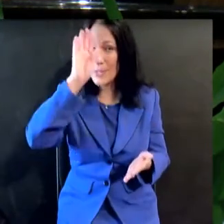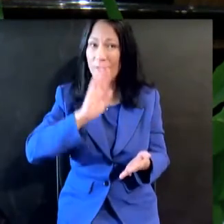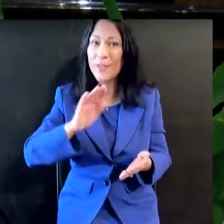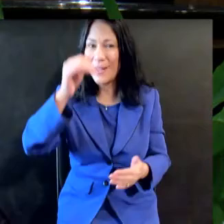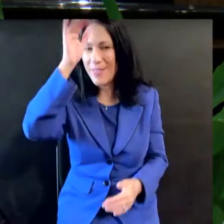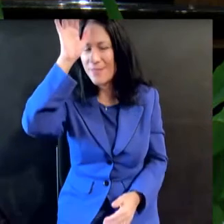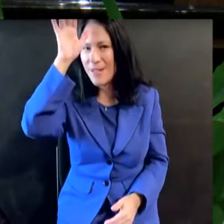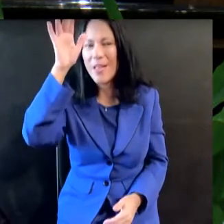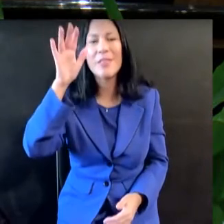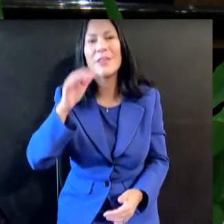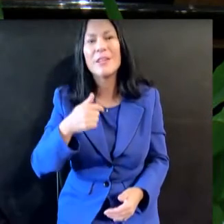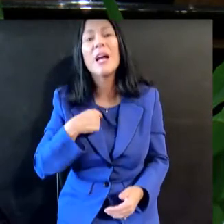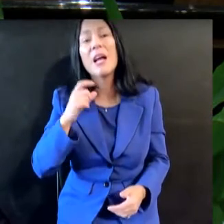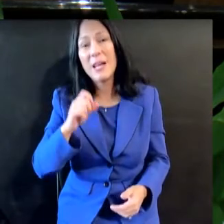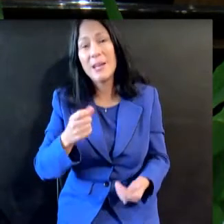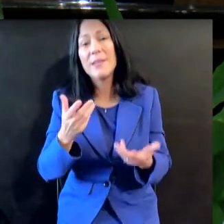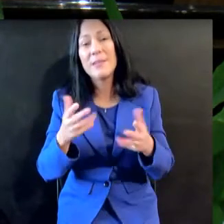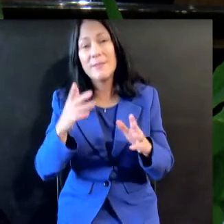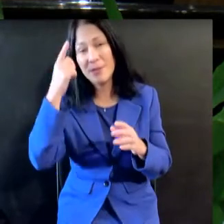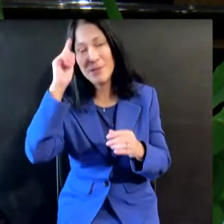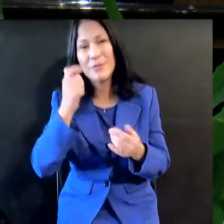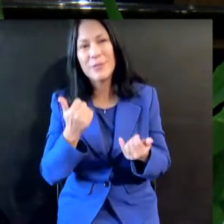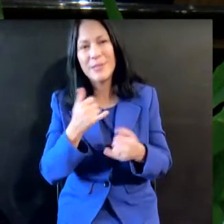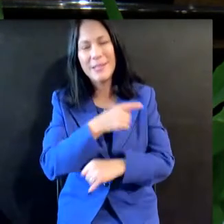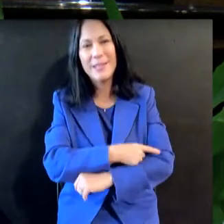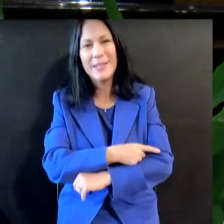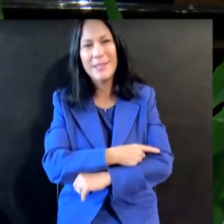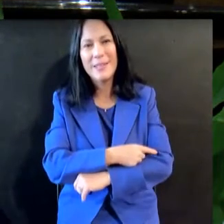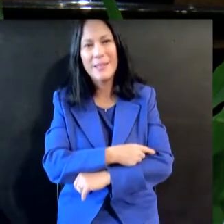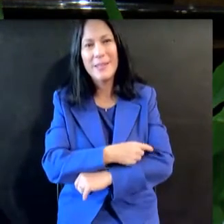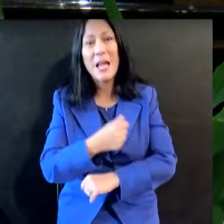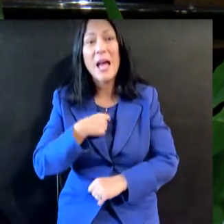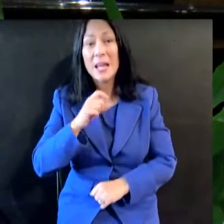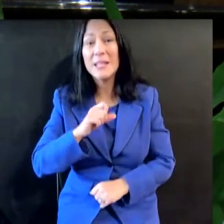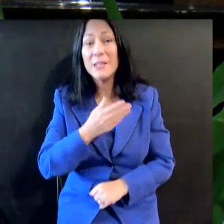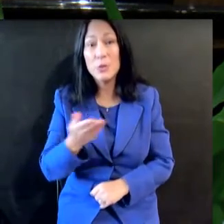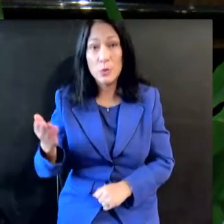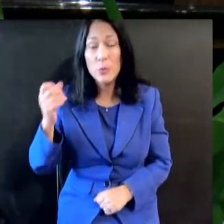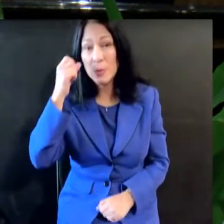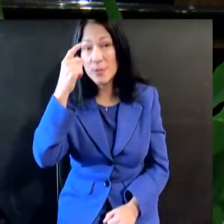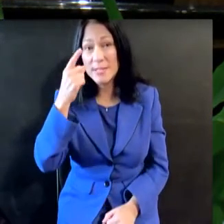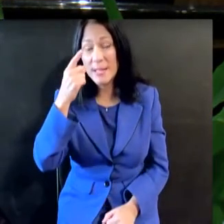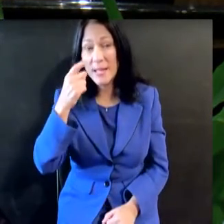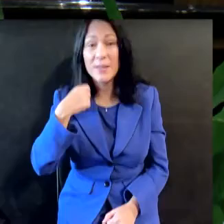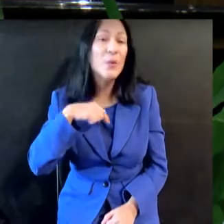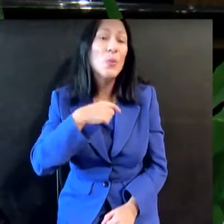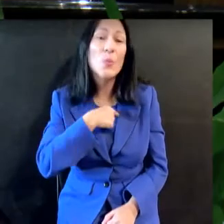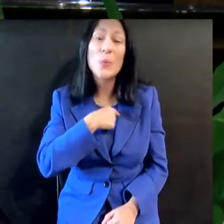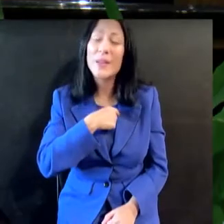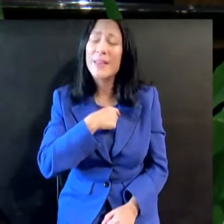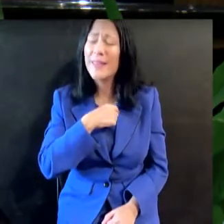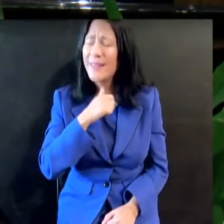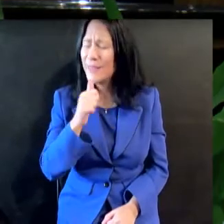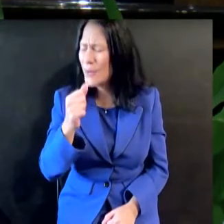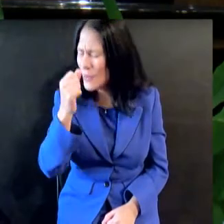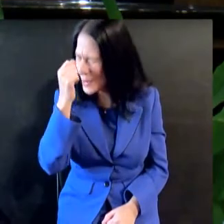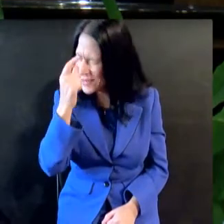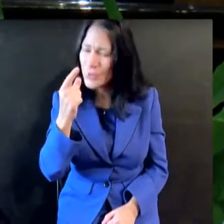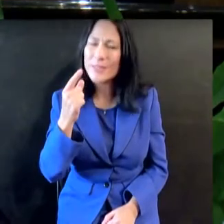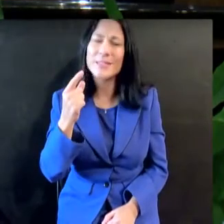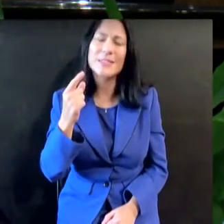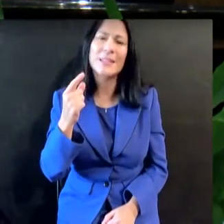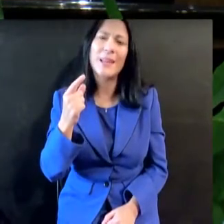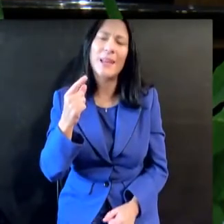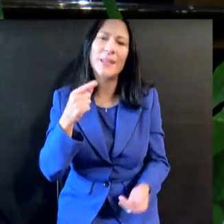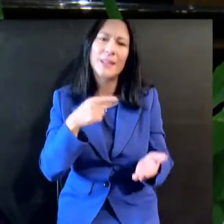I need to wrap this up for today. But I need you to understand something. We do not understand